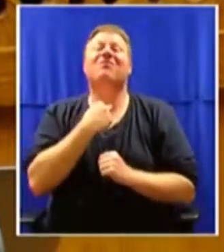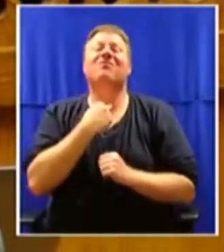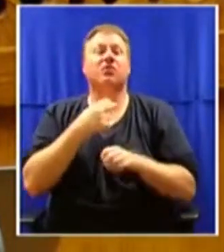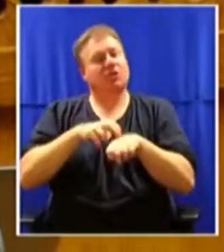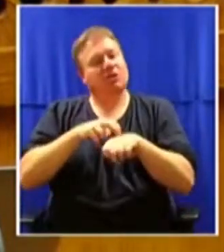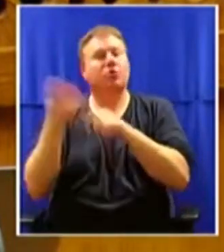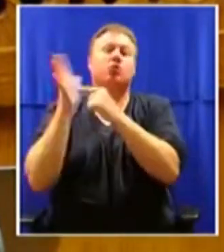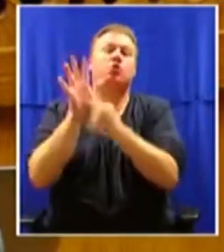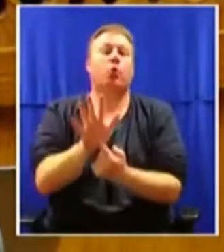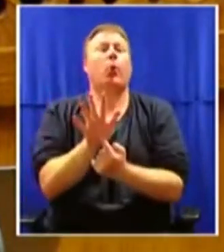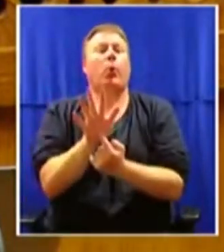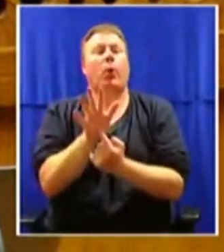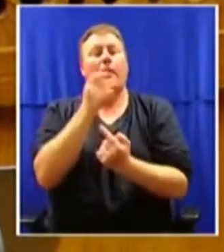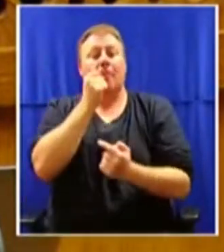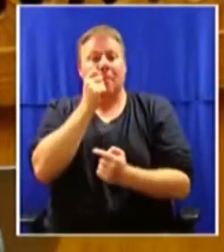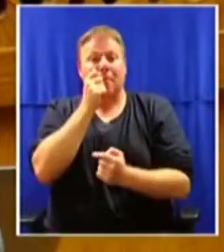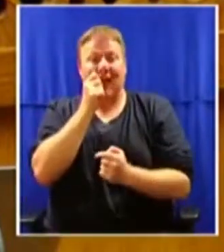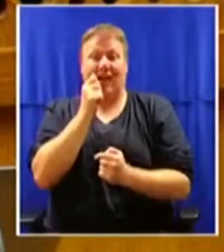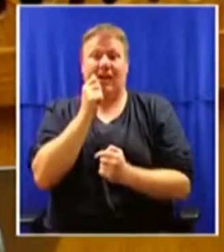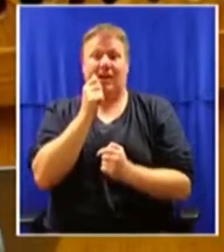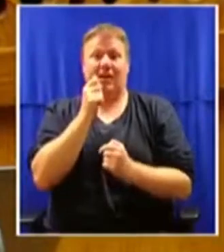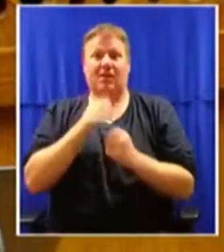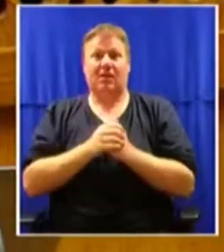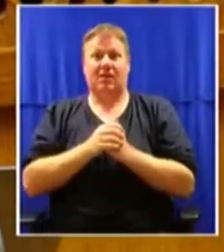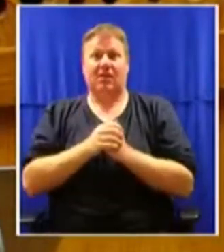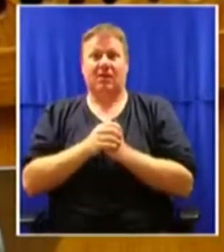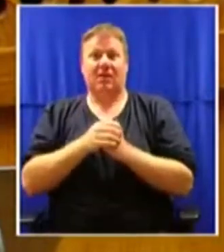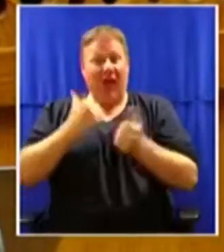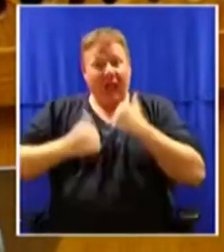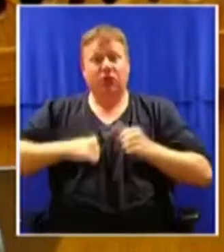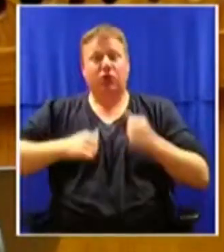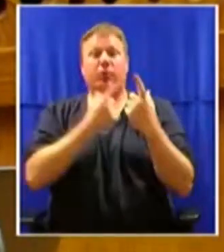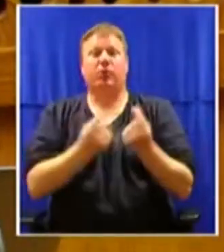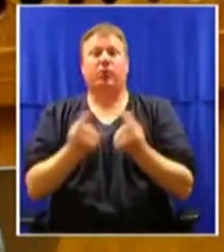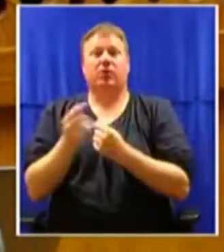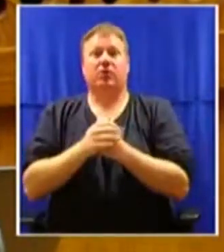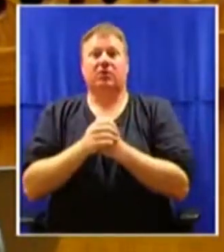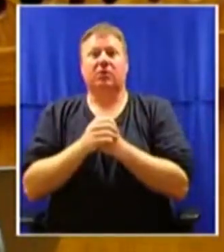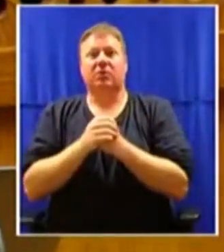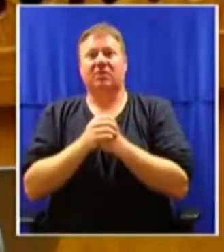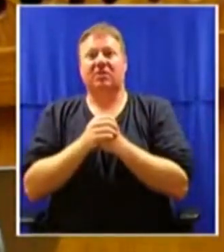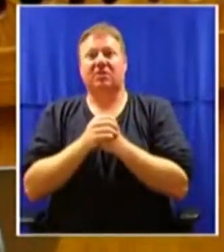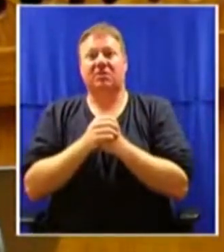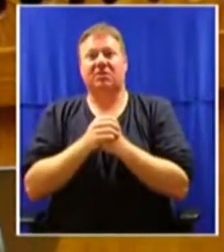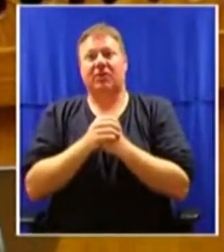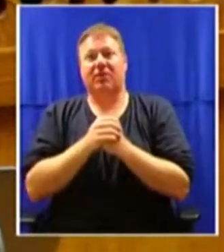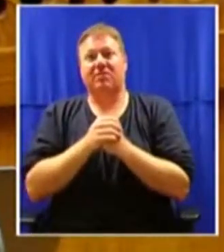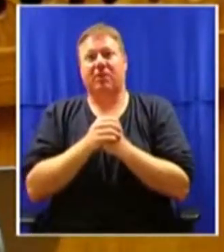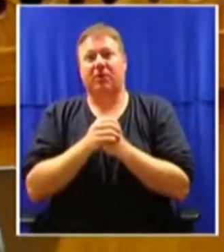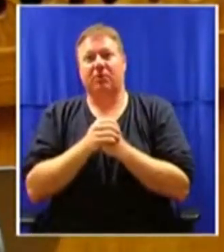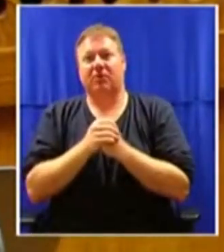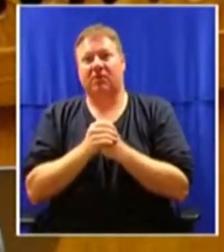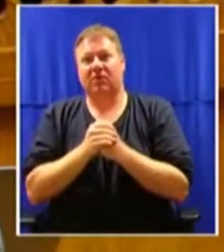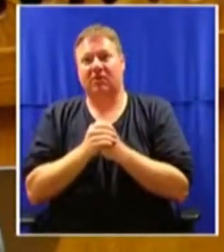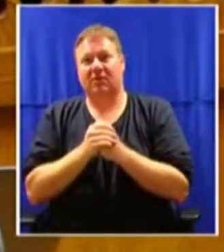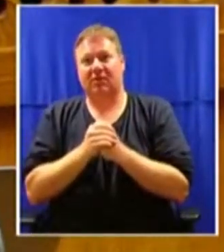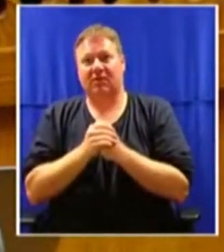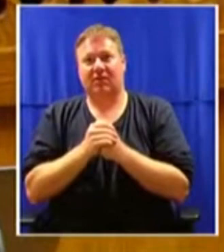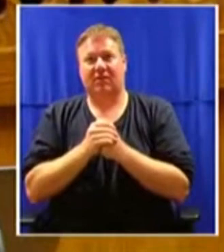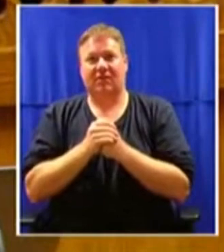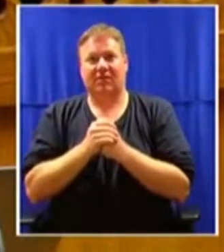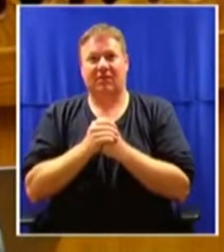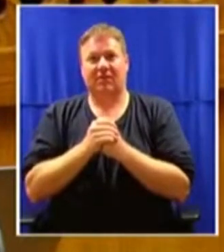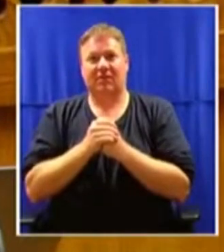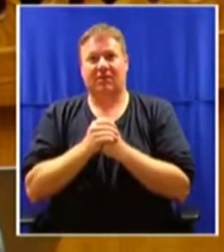take tangible action. And it starts with acknowledging that the legacy of colonialism and apartheid and